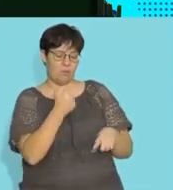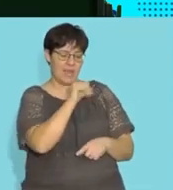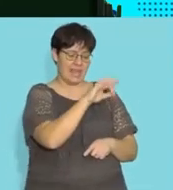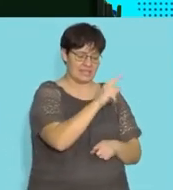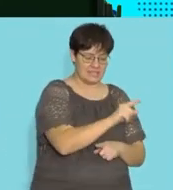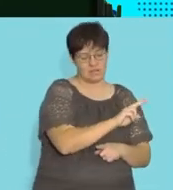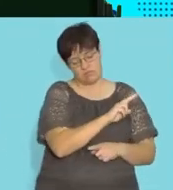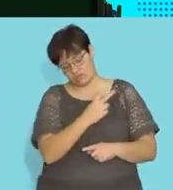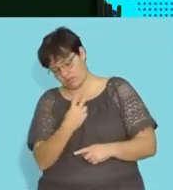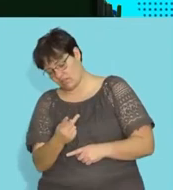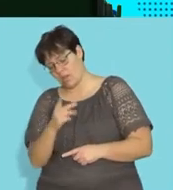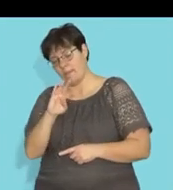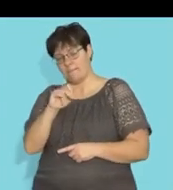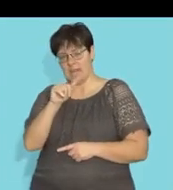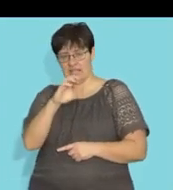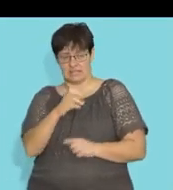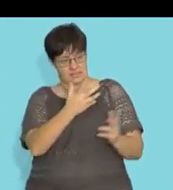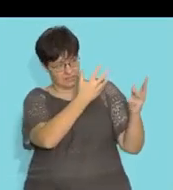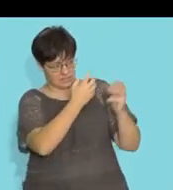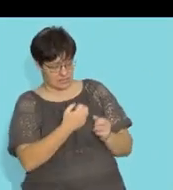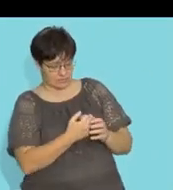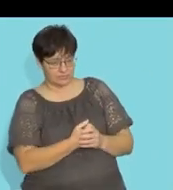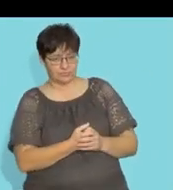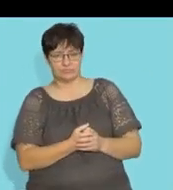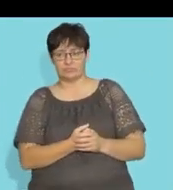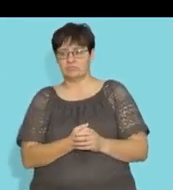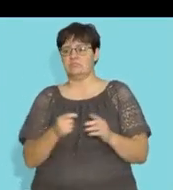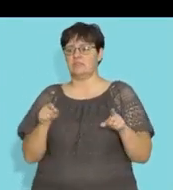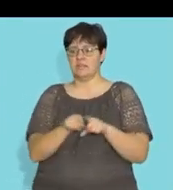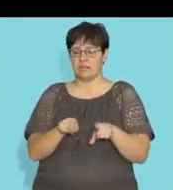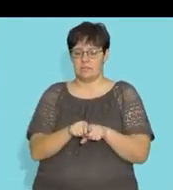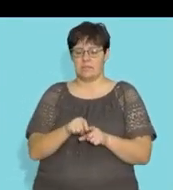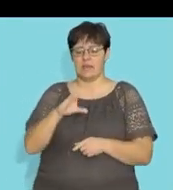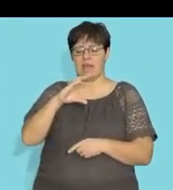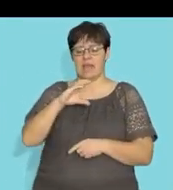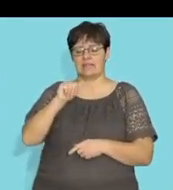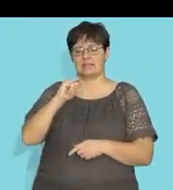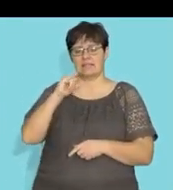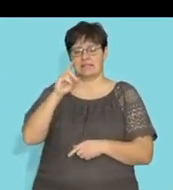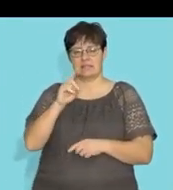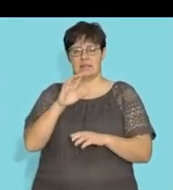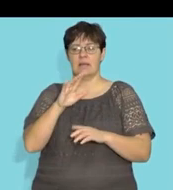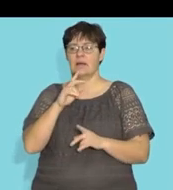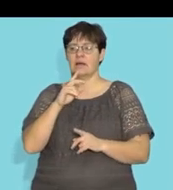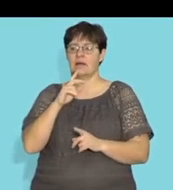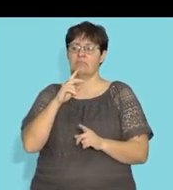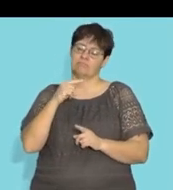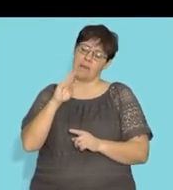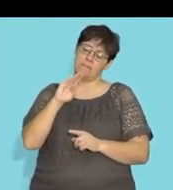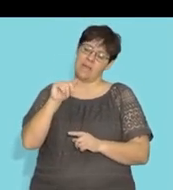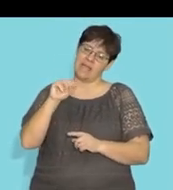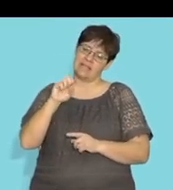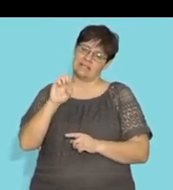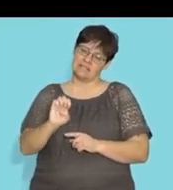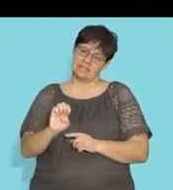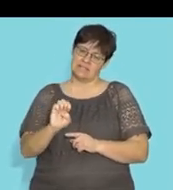acid to the base. So a proteolytic reaction is the same as an acid-base reaction. Then we're